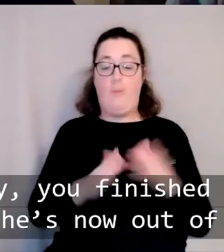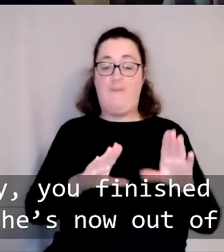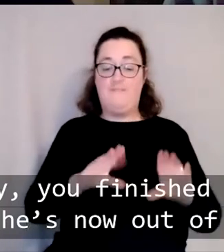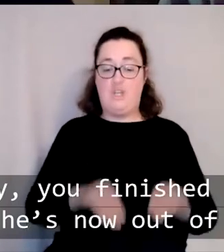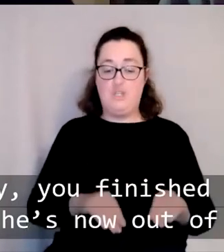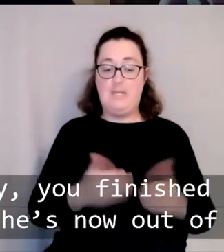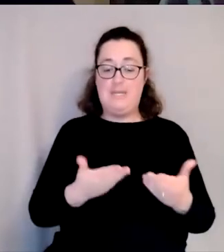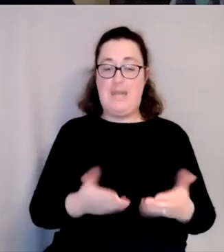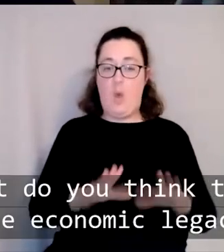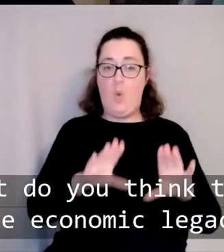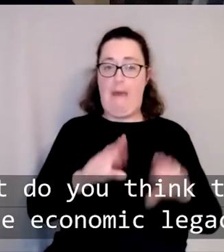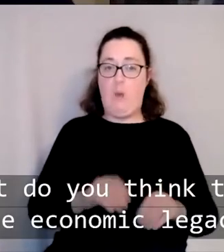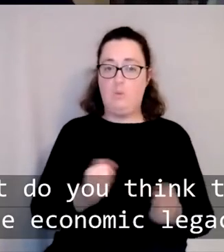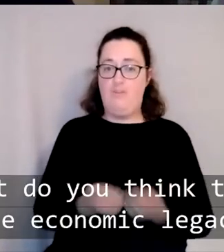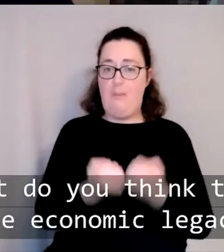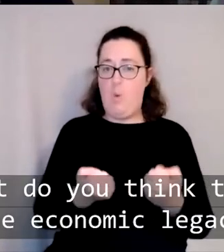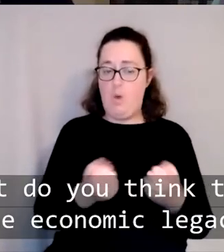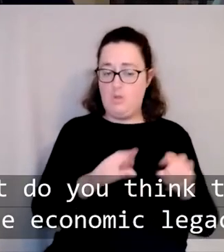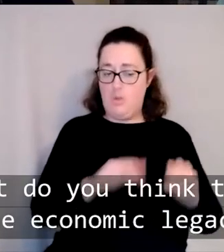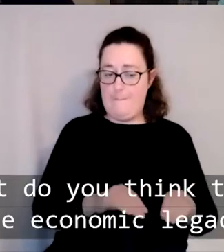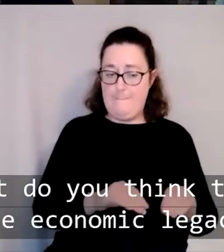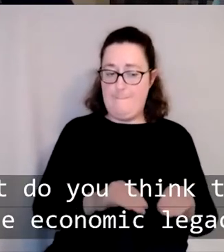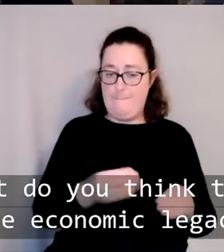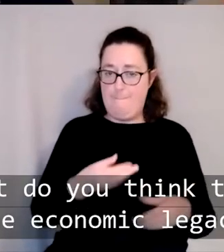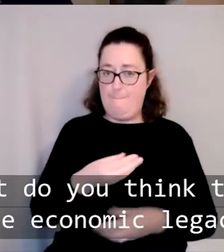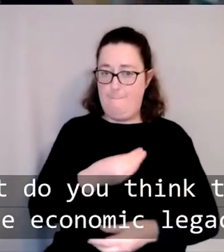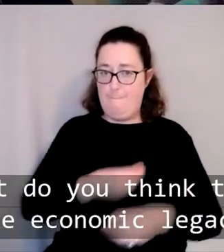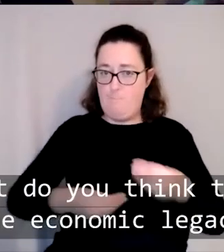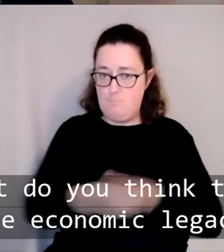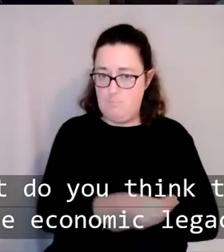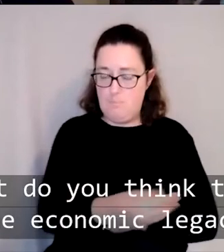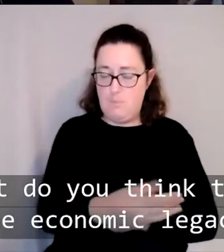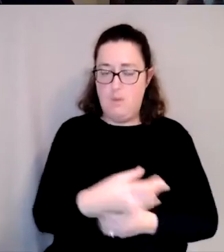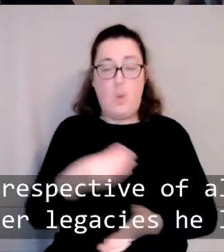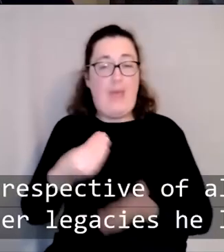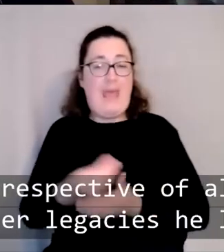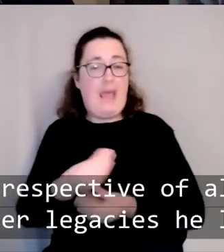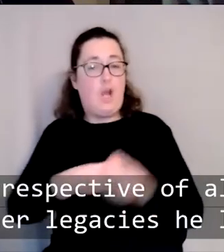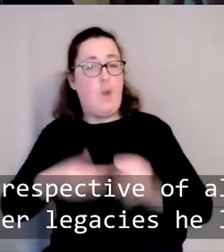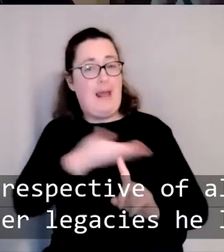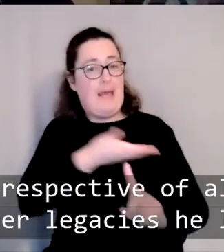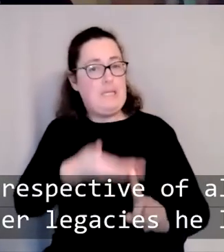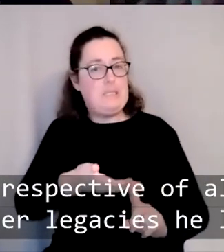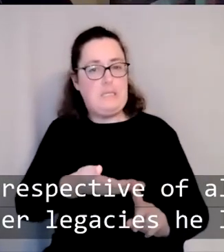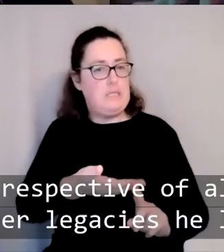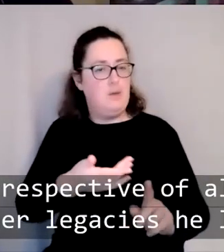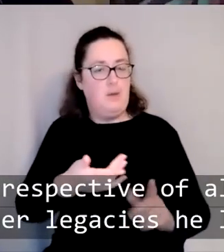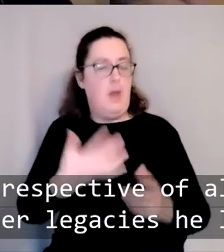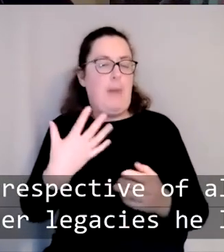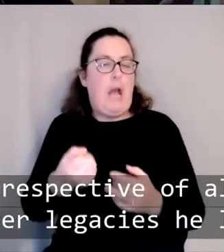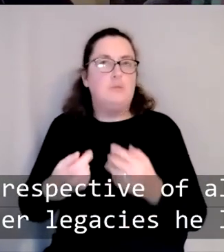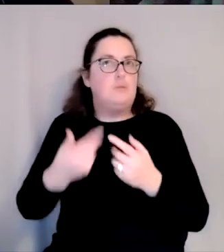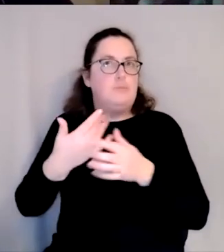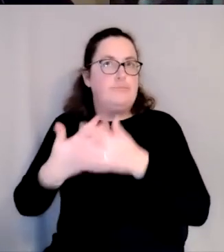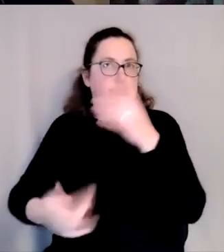now out of power. What do you think the economic legacy, irrespective of all the other legacies he